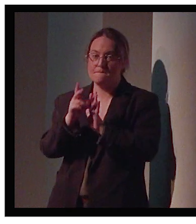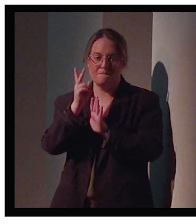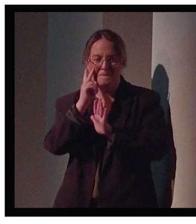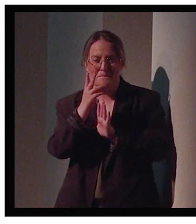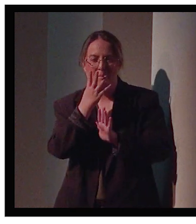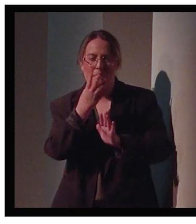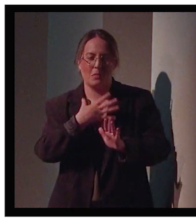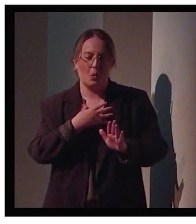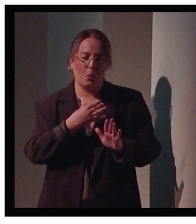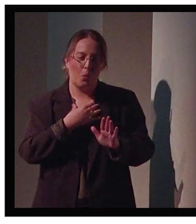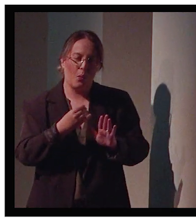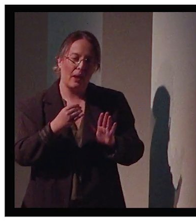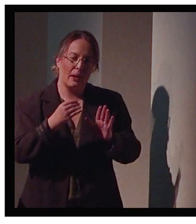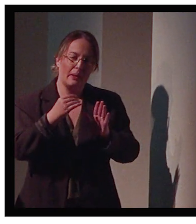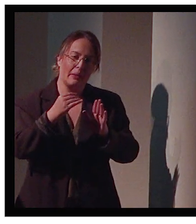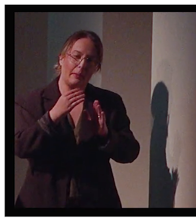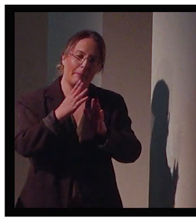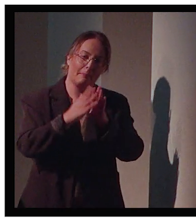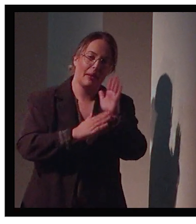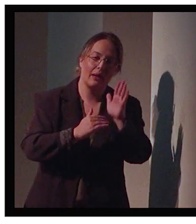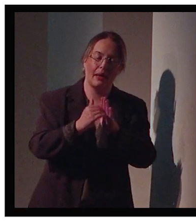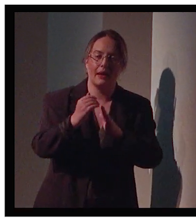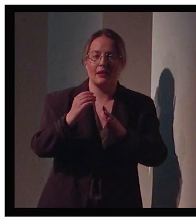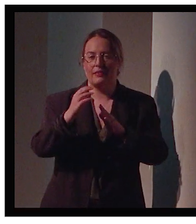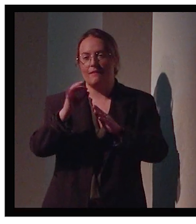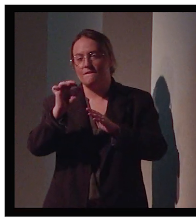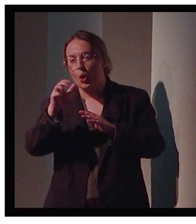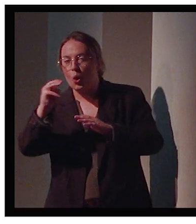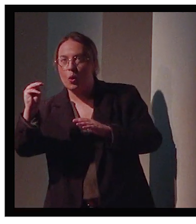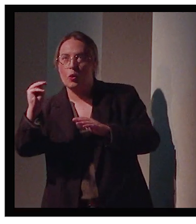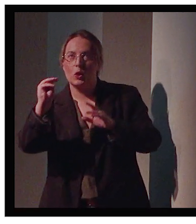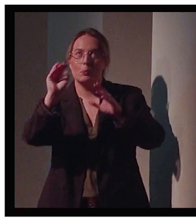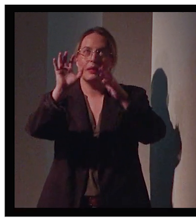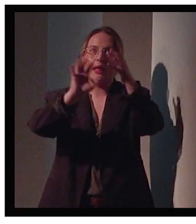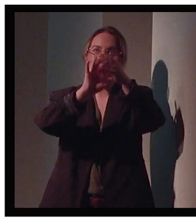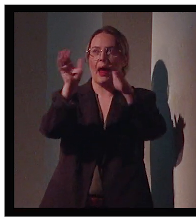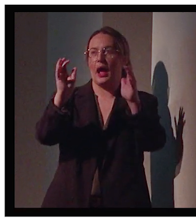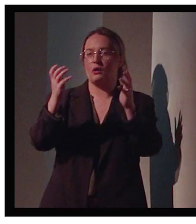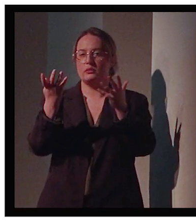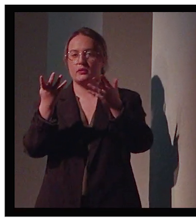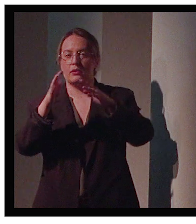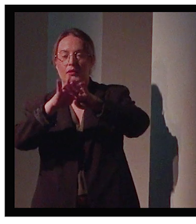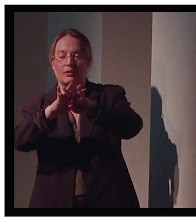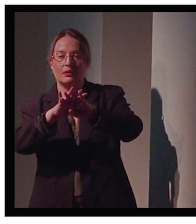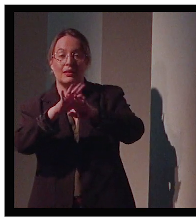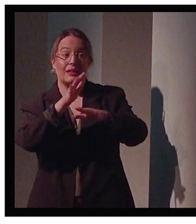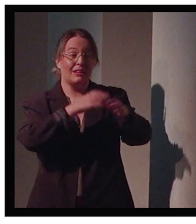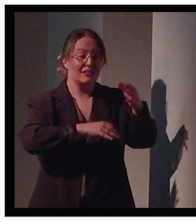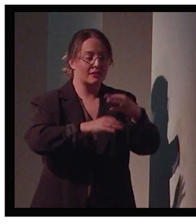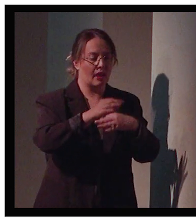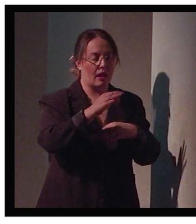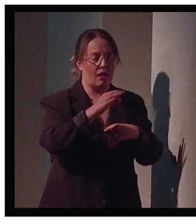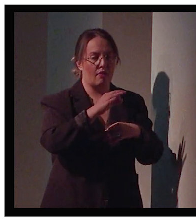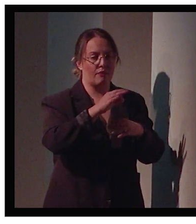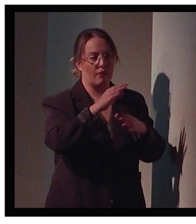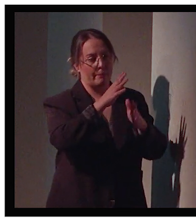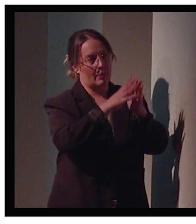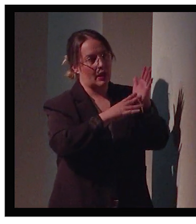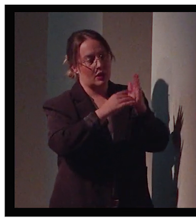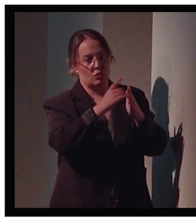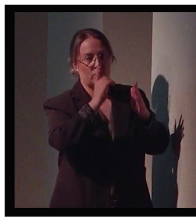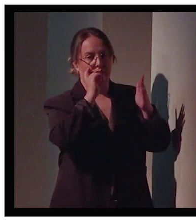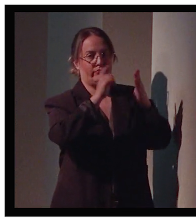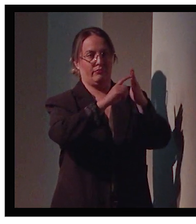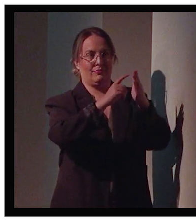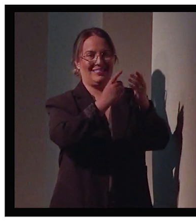white paint of the churning foam and the blustery clouds, which instead of being rendered in a way meant to distinguish those two forms